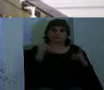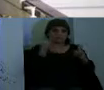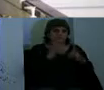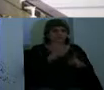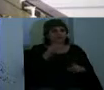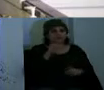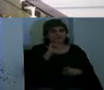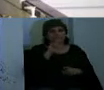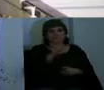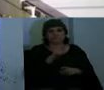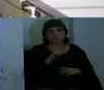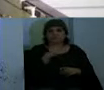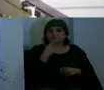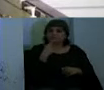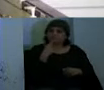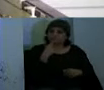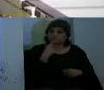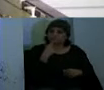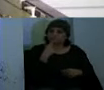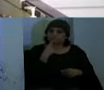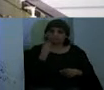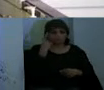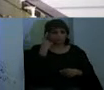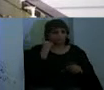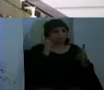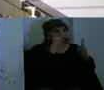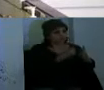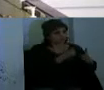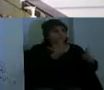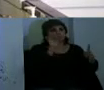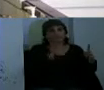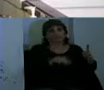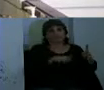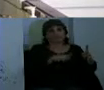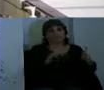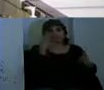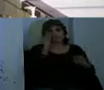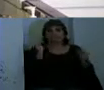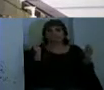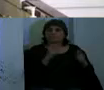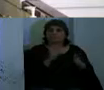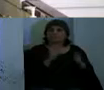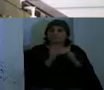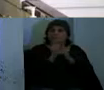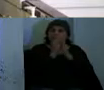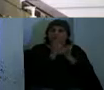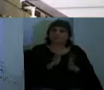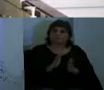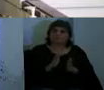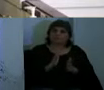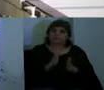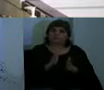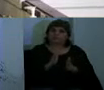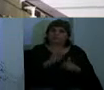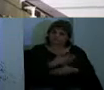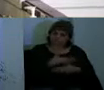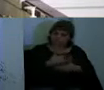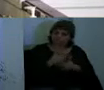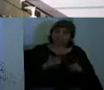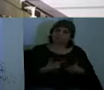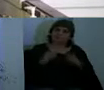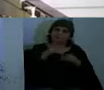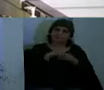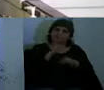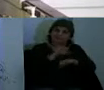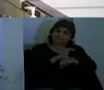have us strive. He says, for all followers was pleased to dwell in him. All fullness